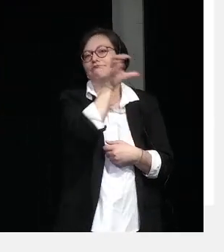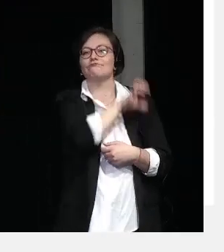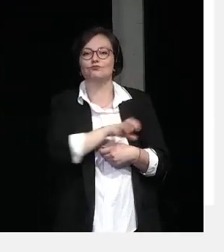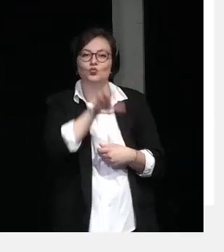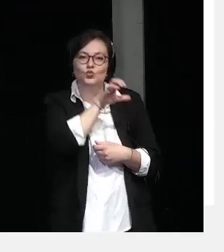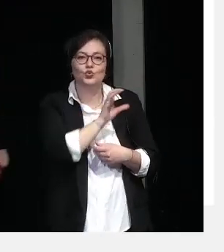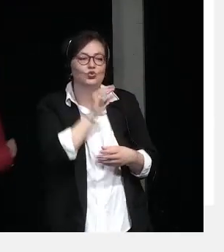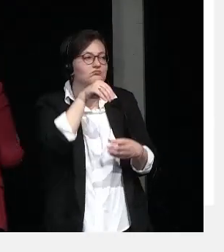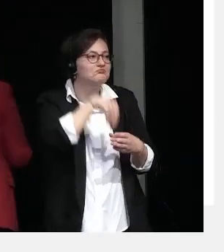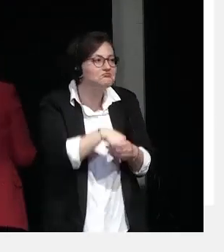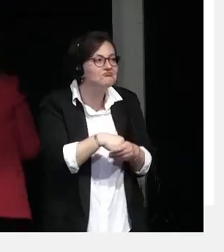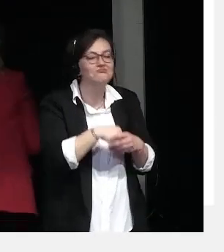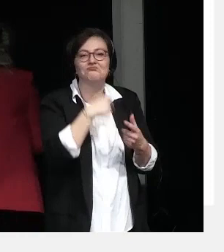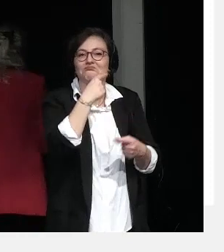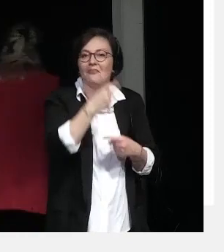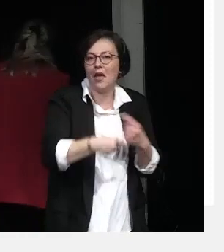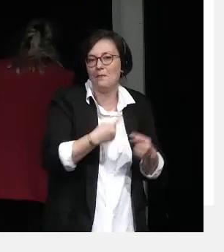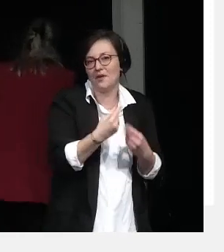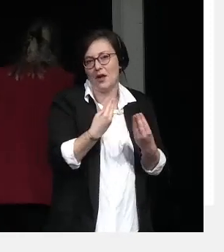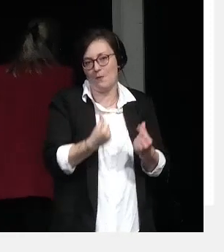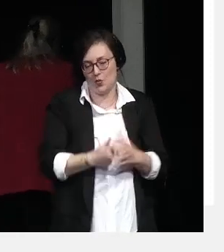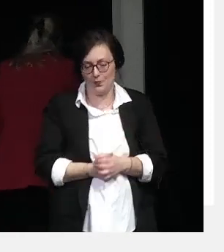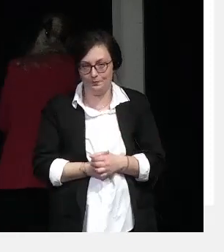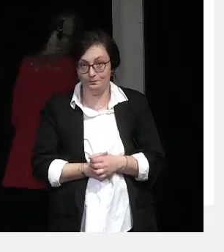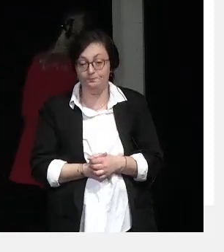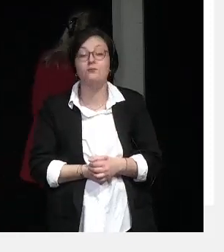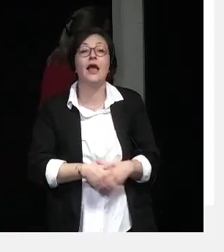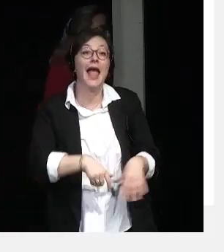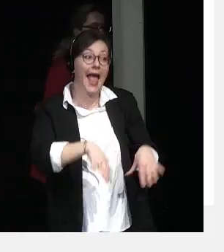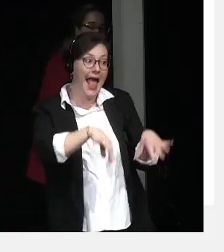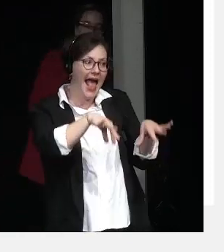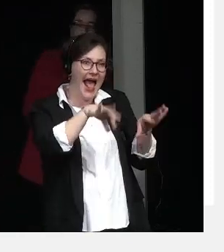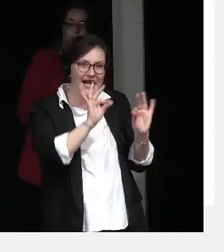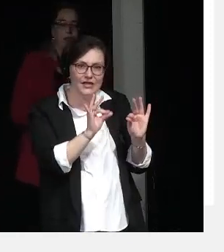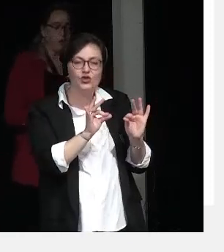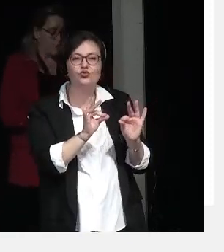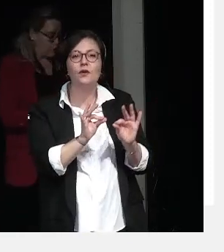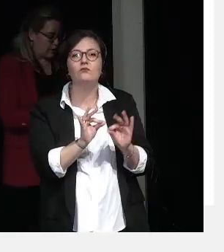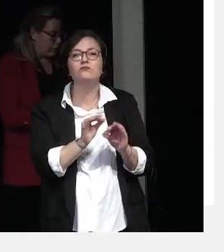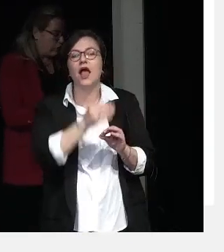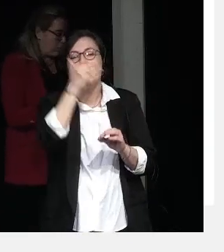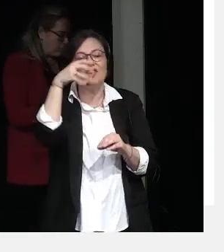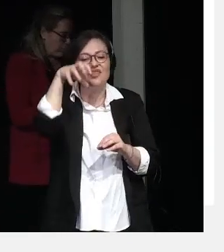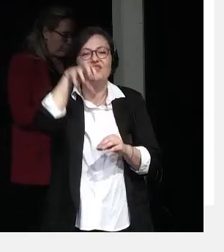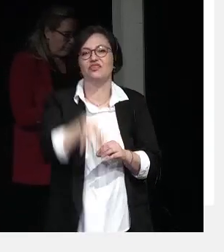you, ladies, first, from the institutional side. I would like to ask you, are there any